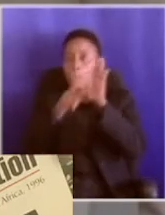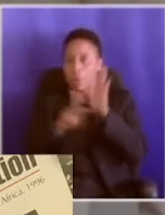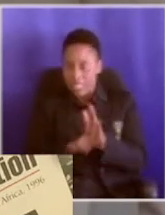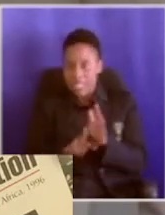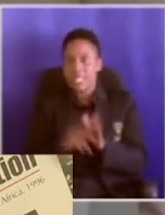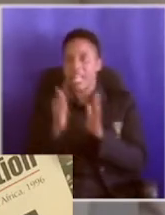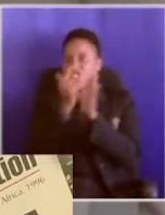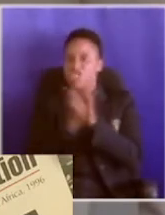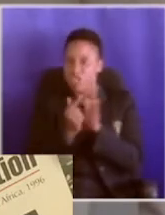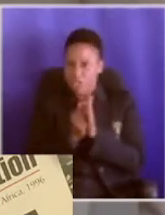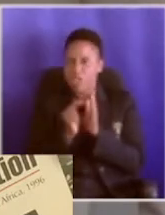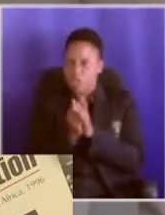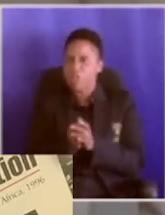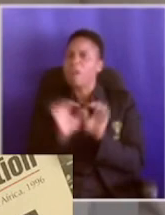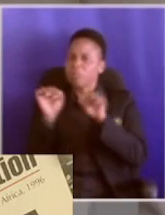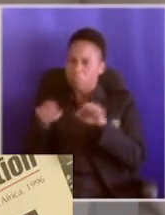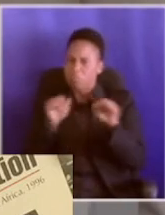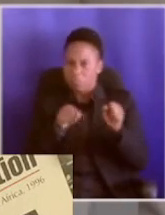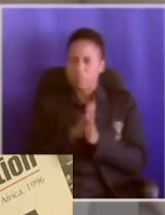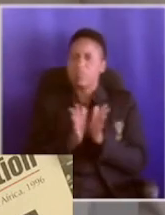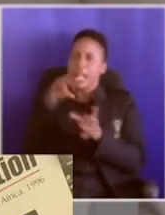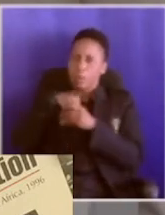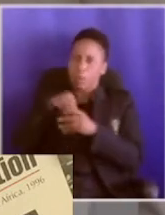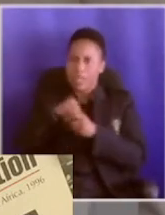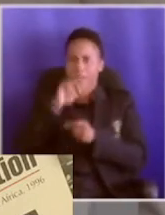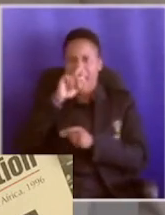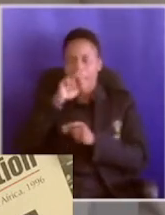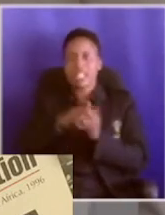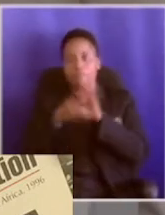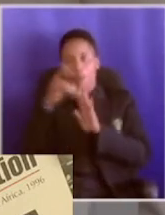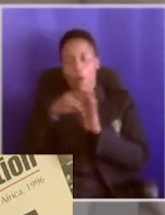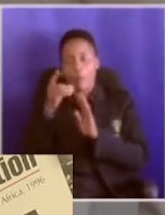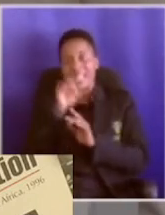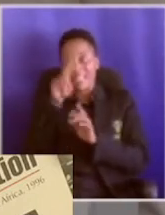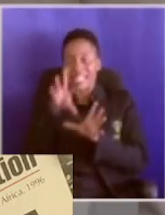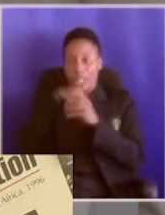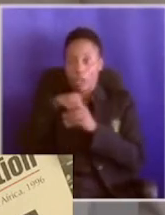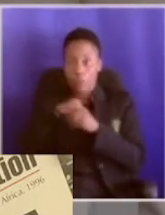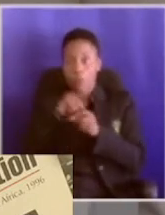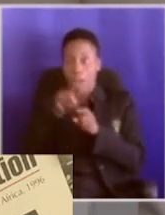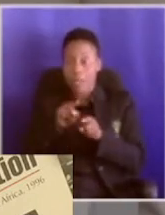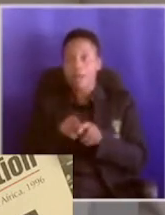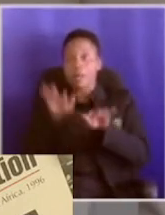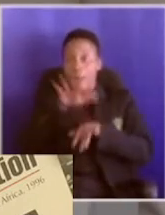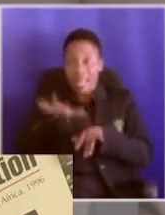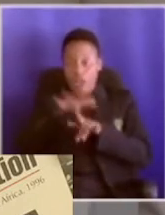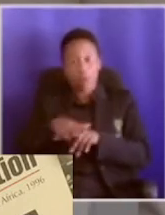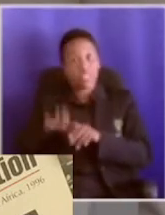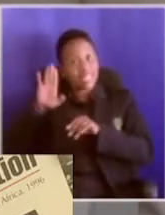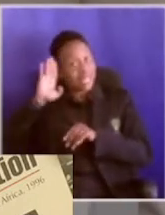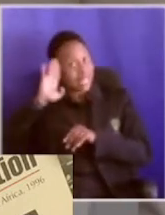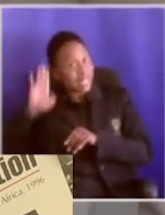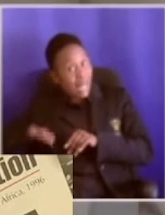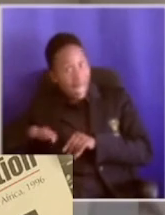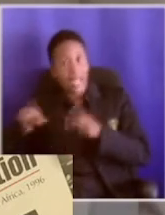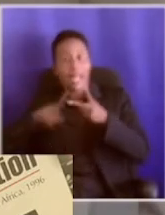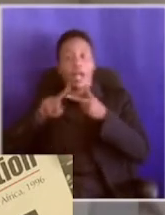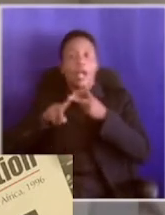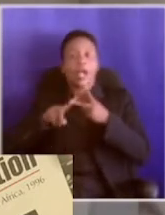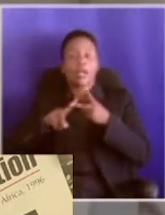make provision for inclusive urban development that includes residential, commercial, cultural,